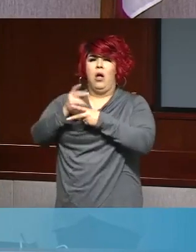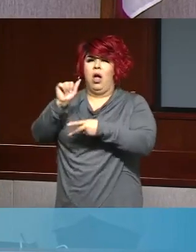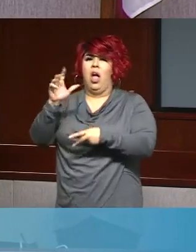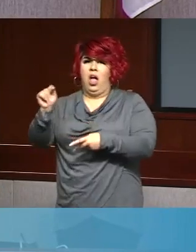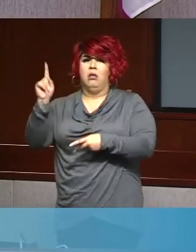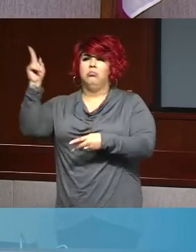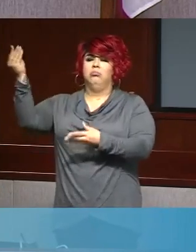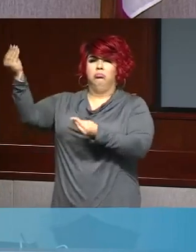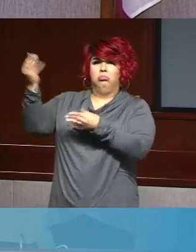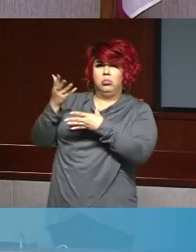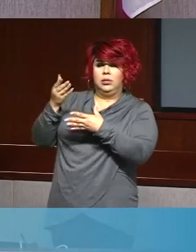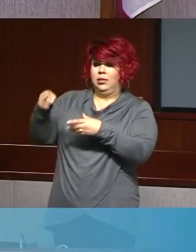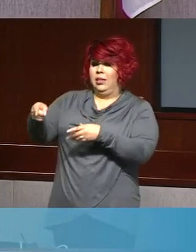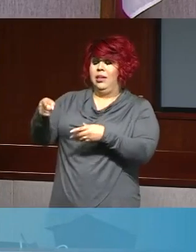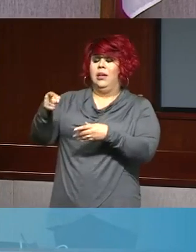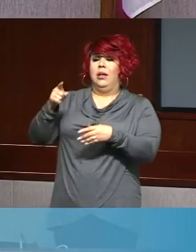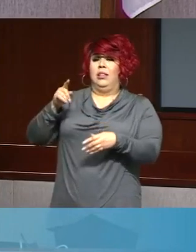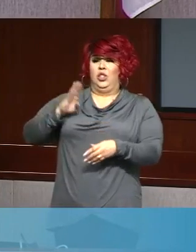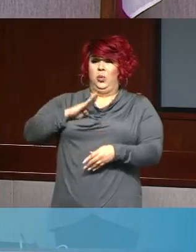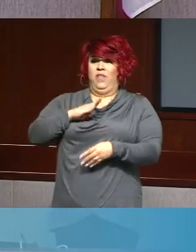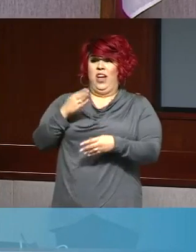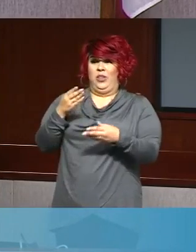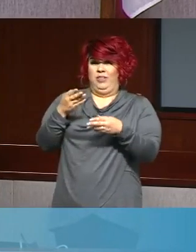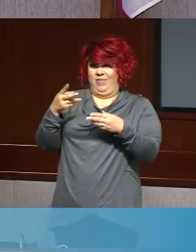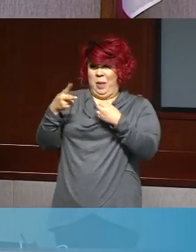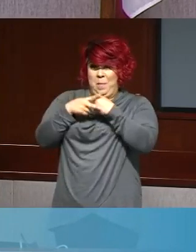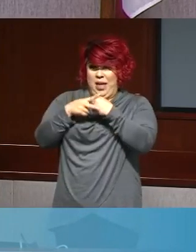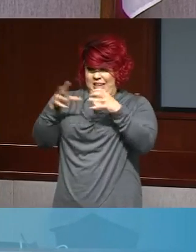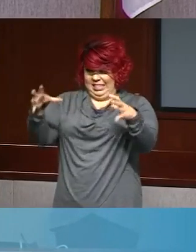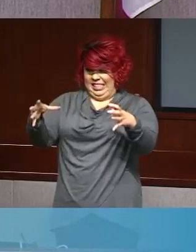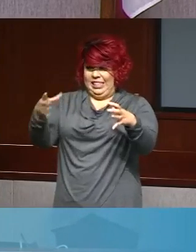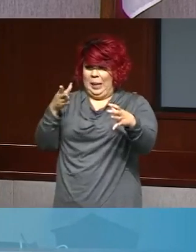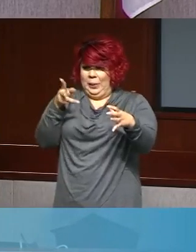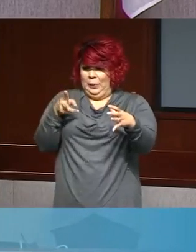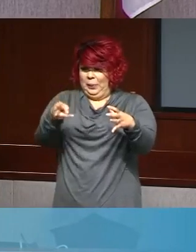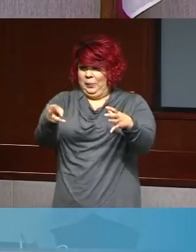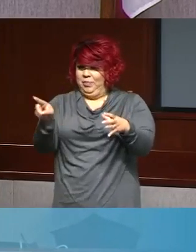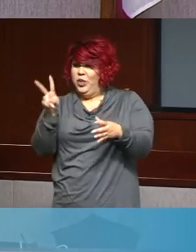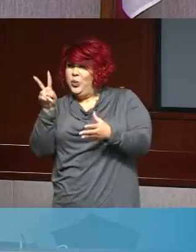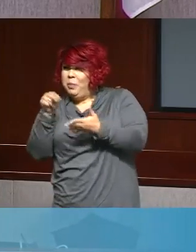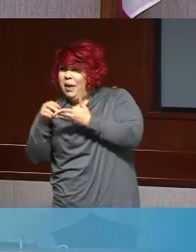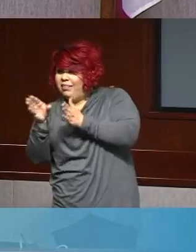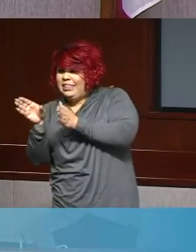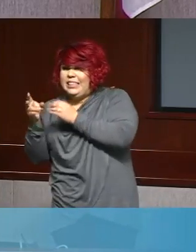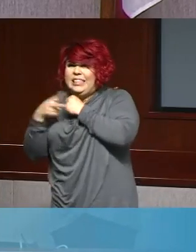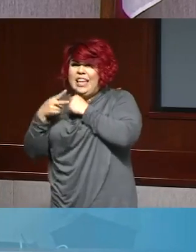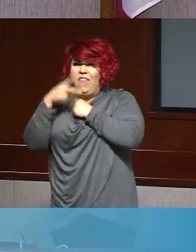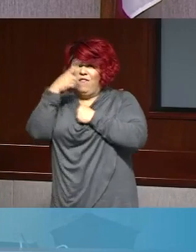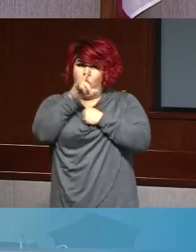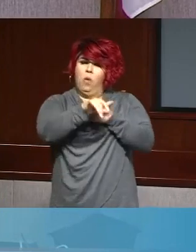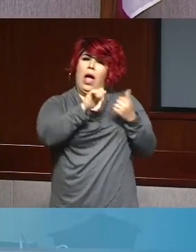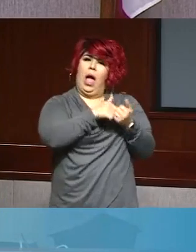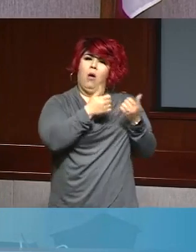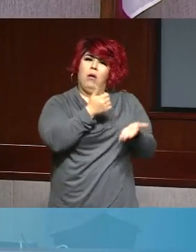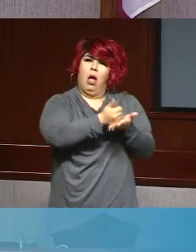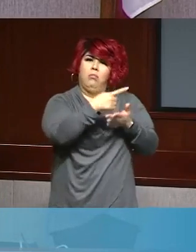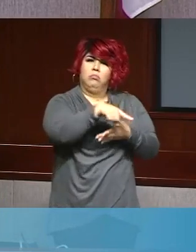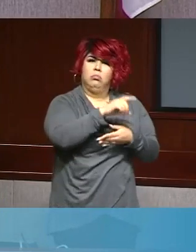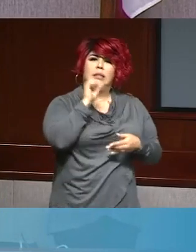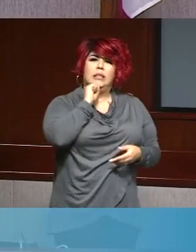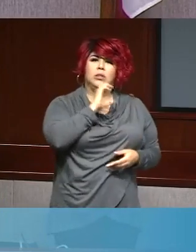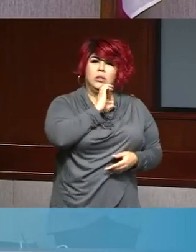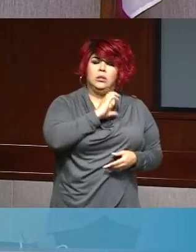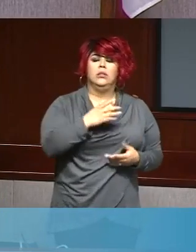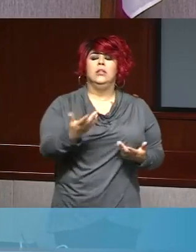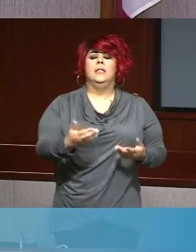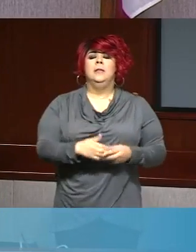Supervisors set aside $2 million of that CARES Act money several weeks ago at their board meeting.